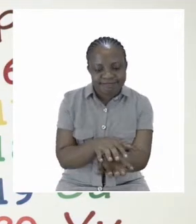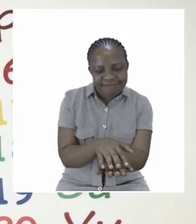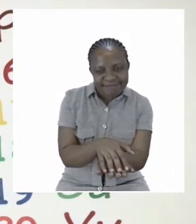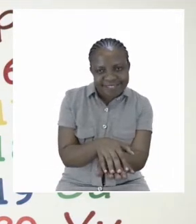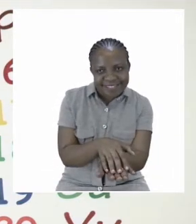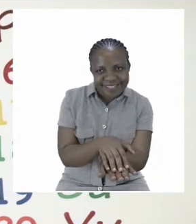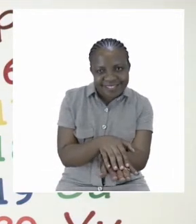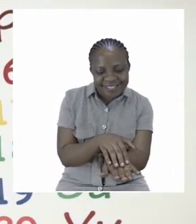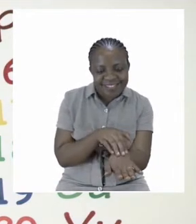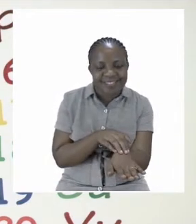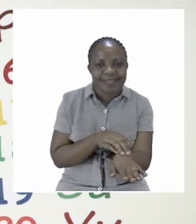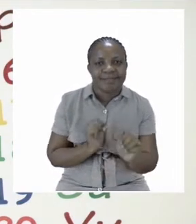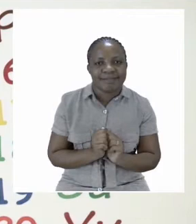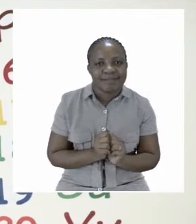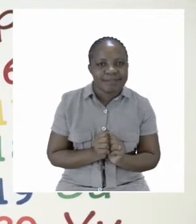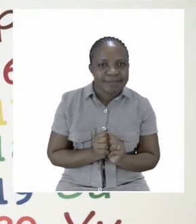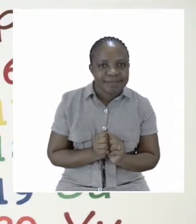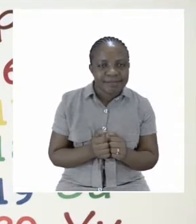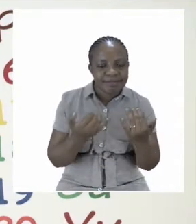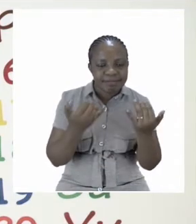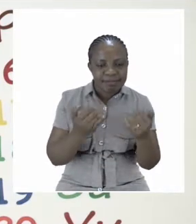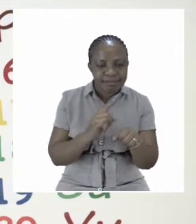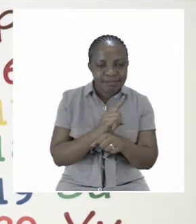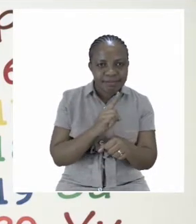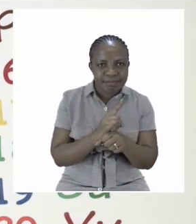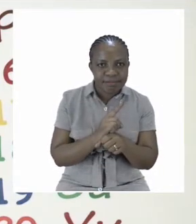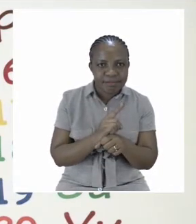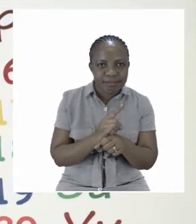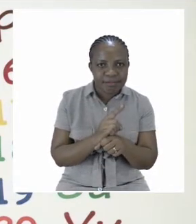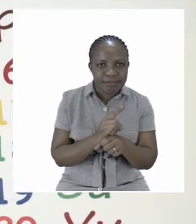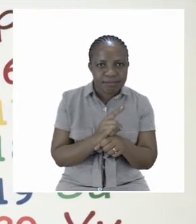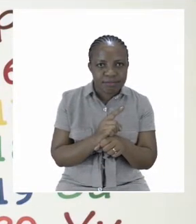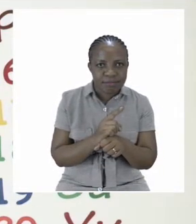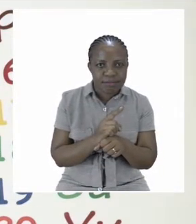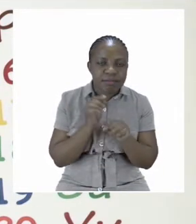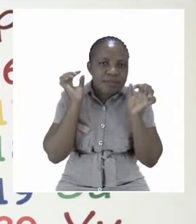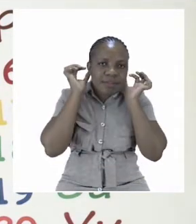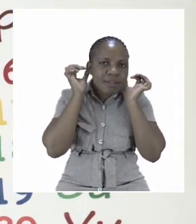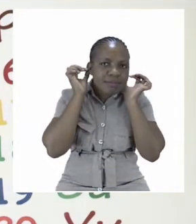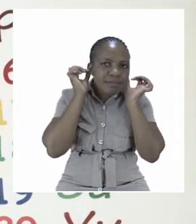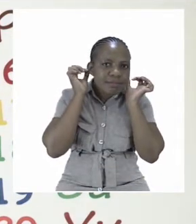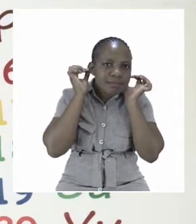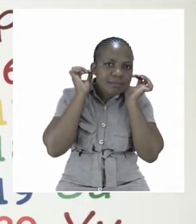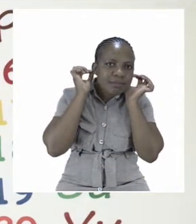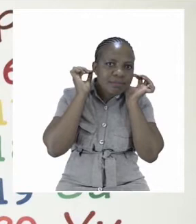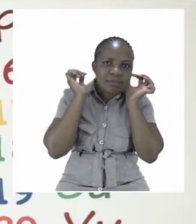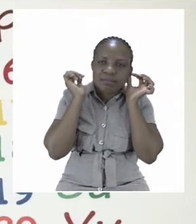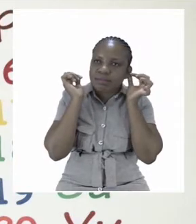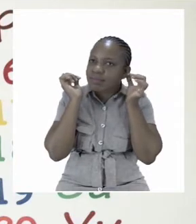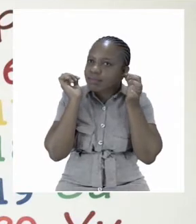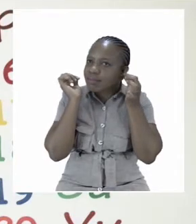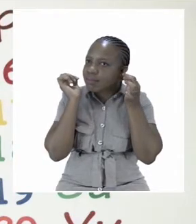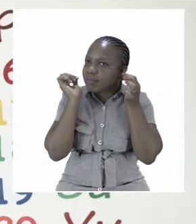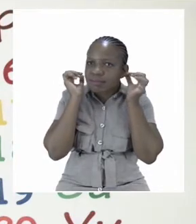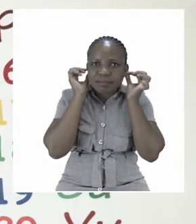I want to color his ear red. So I'm going to color and I